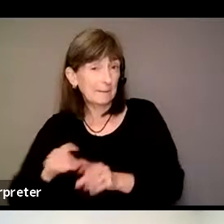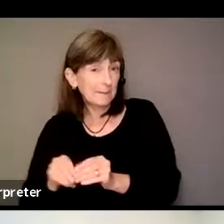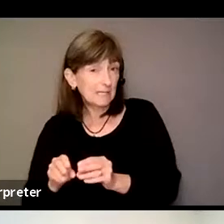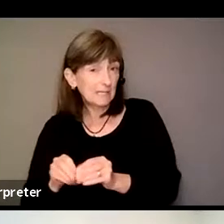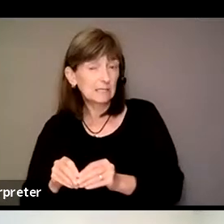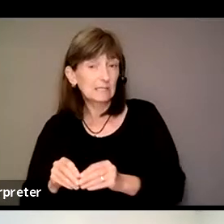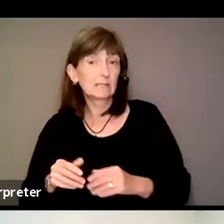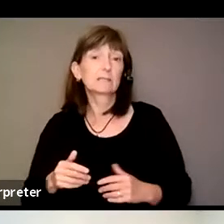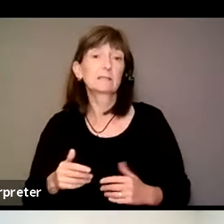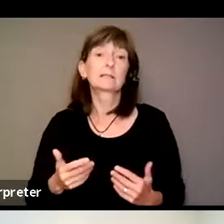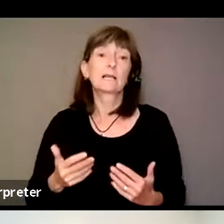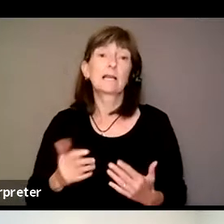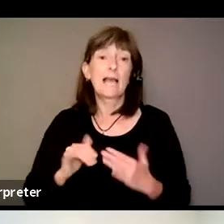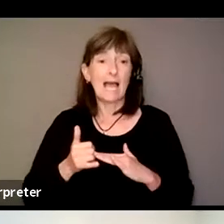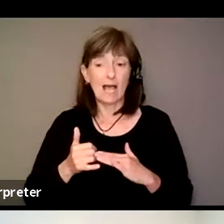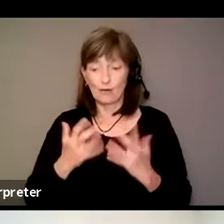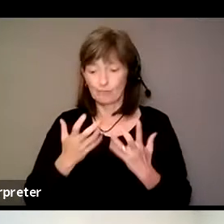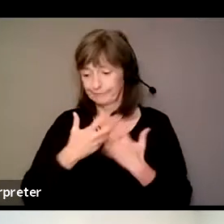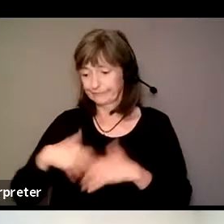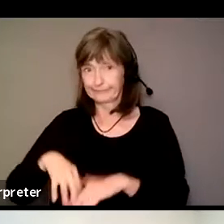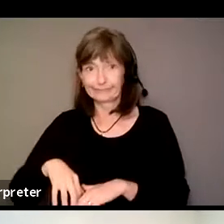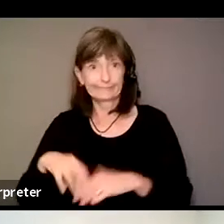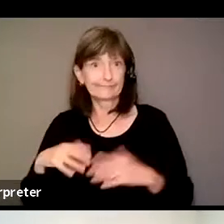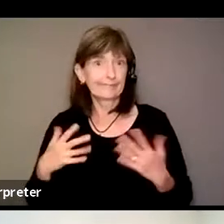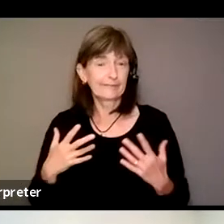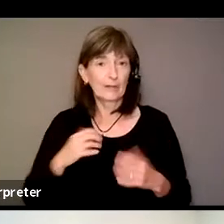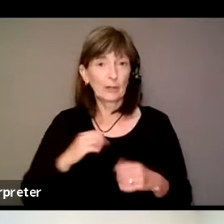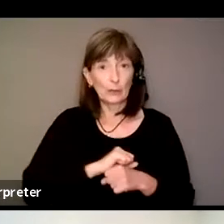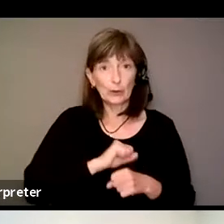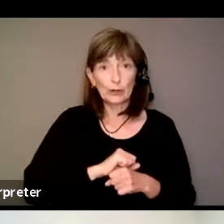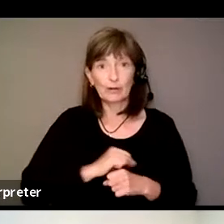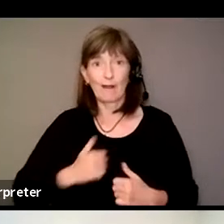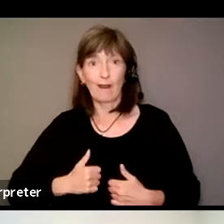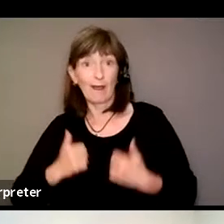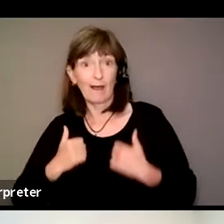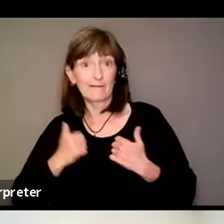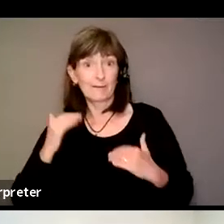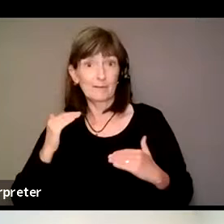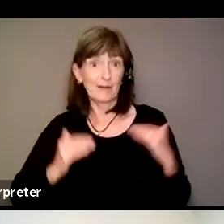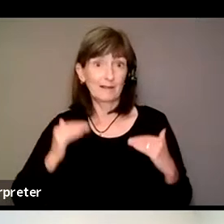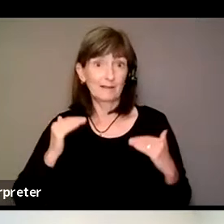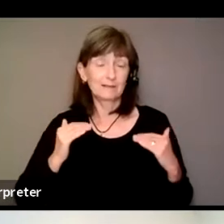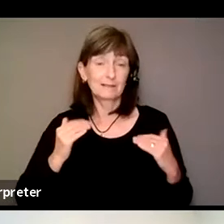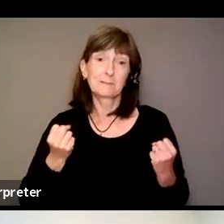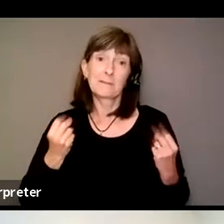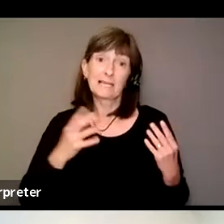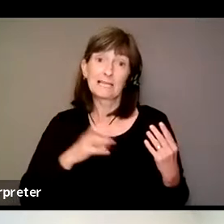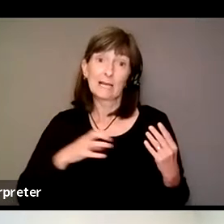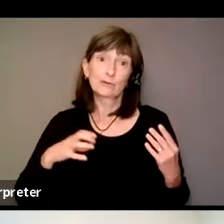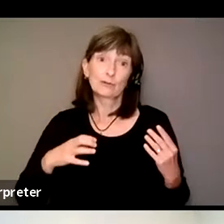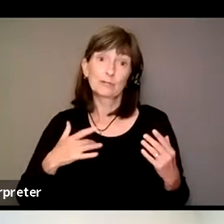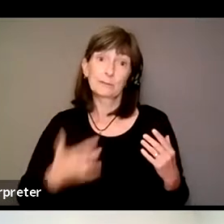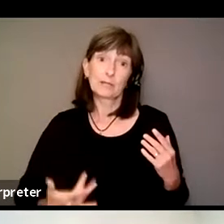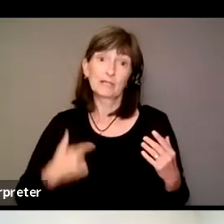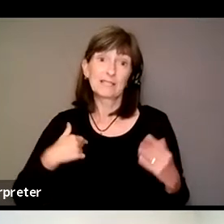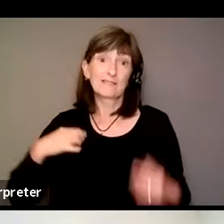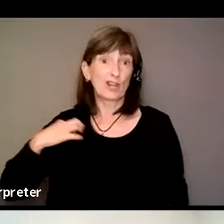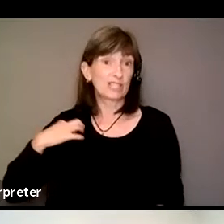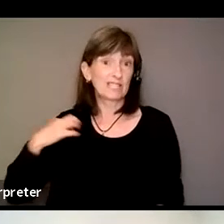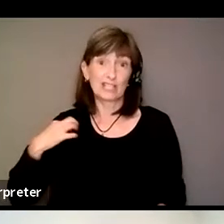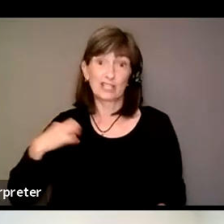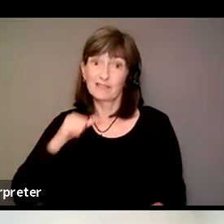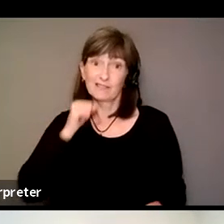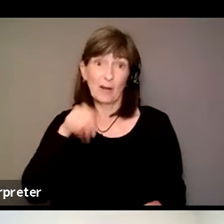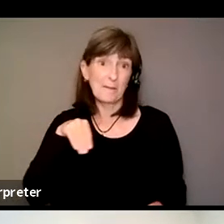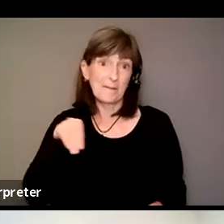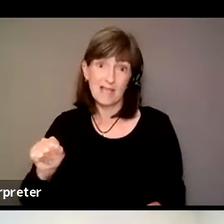to accommodate the work-life balance, because for many councils, this is a volunteer commitment. It's not